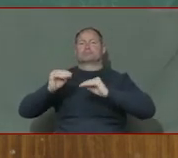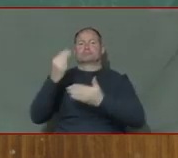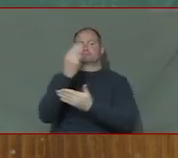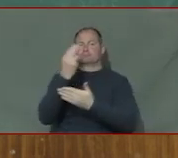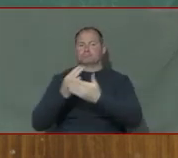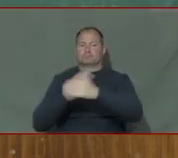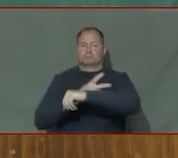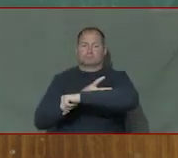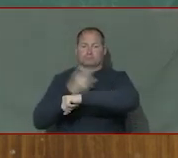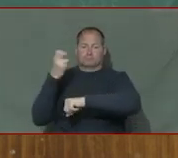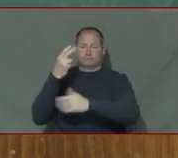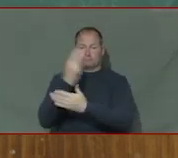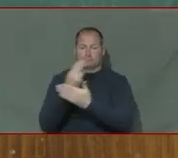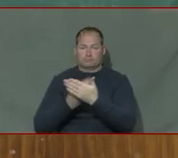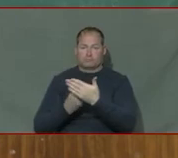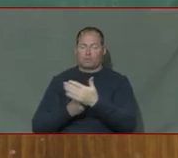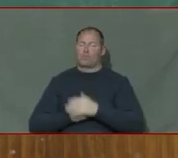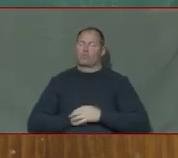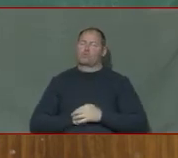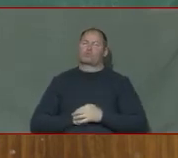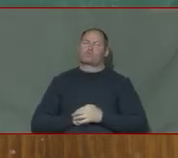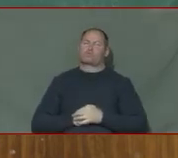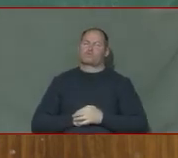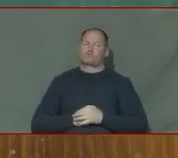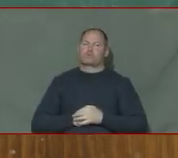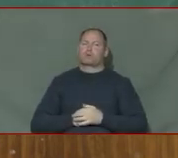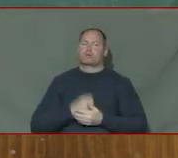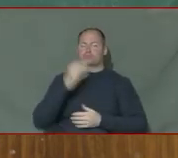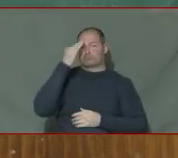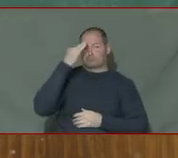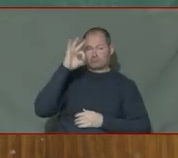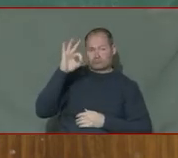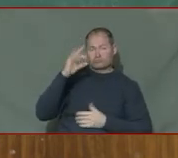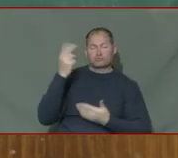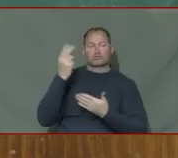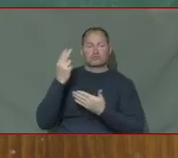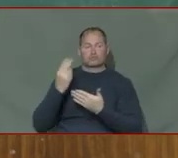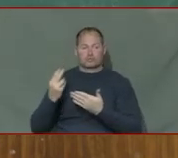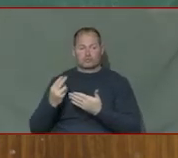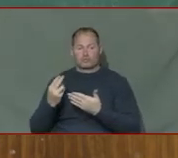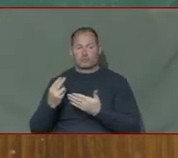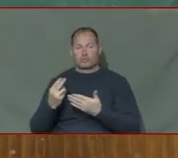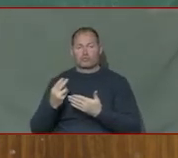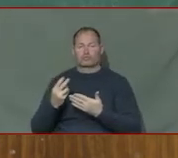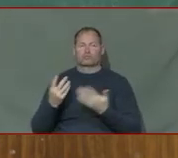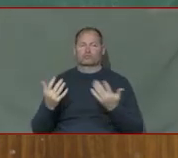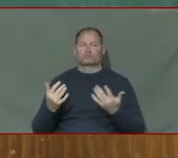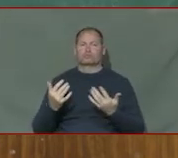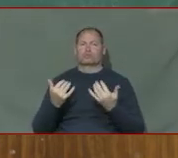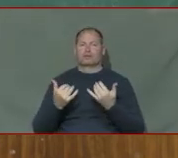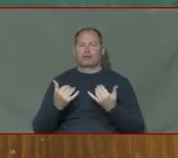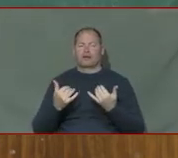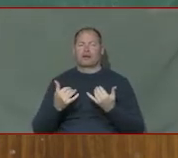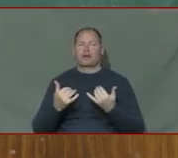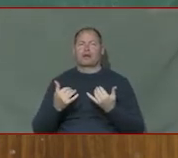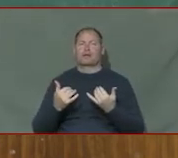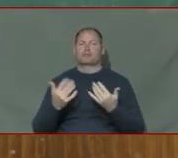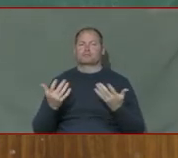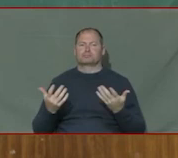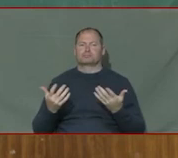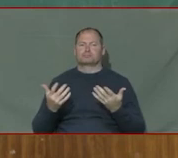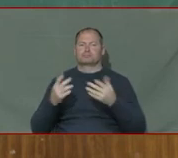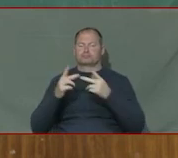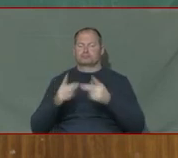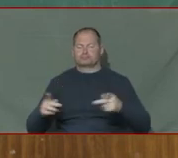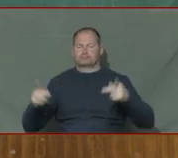graph, the cubic graph, if it's a derivative graph, is a parabola, and the derivative of the parabola is a straight